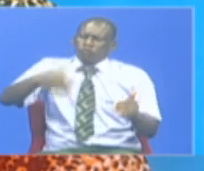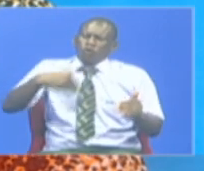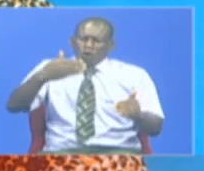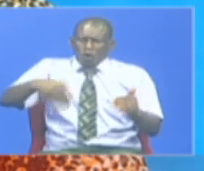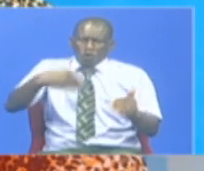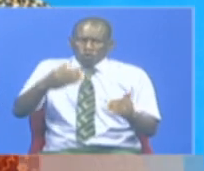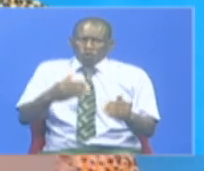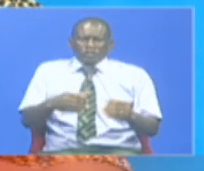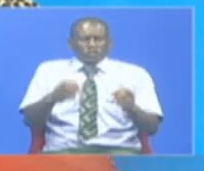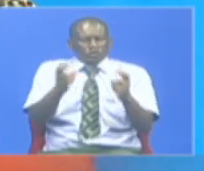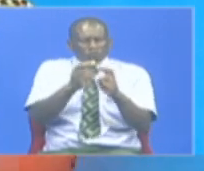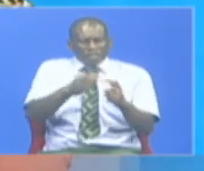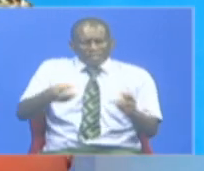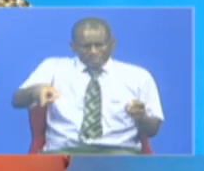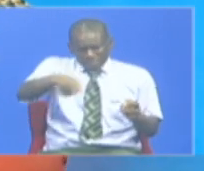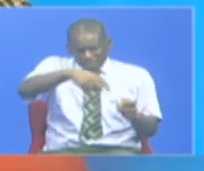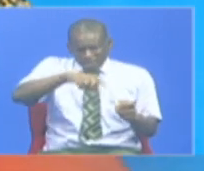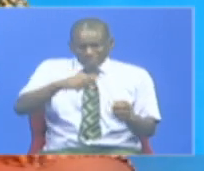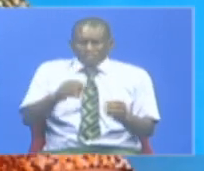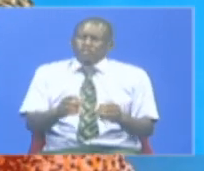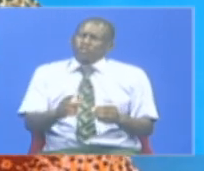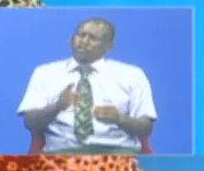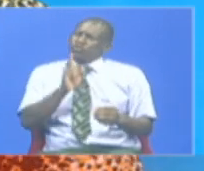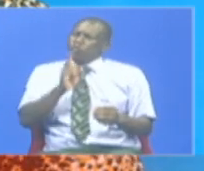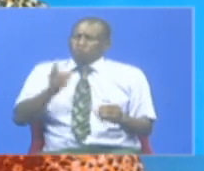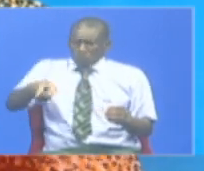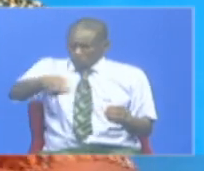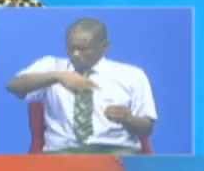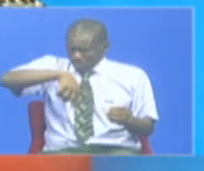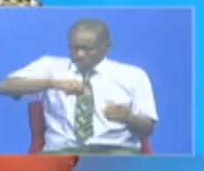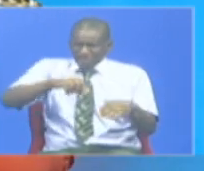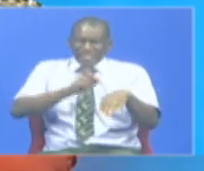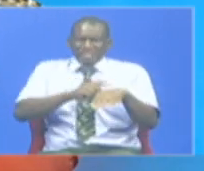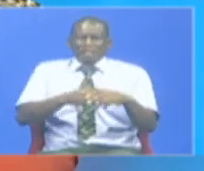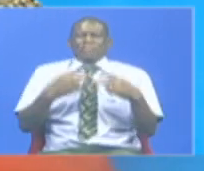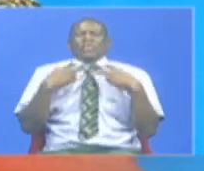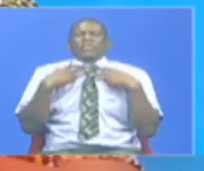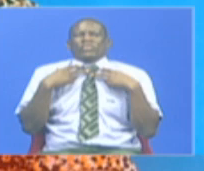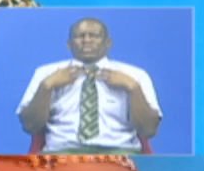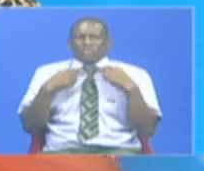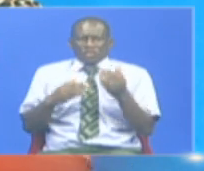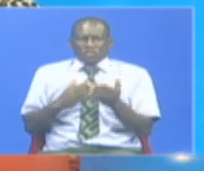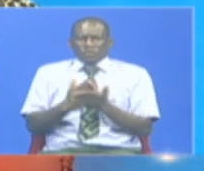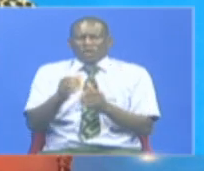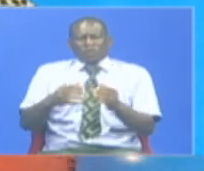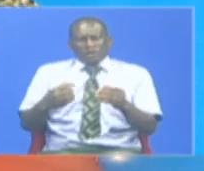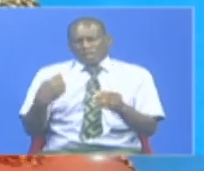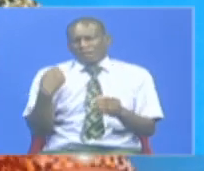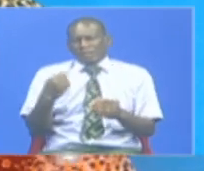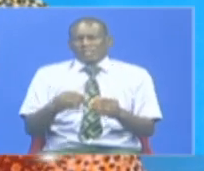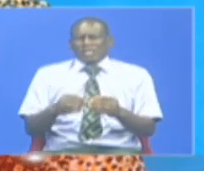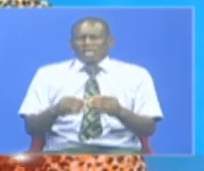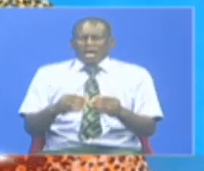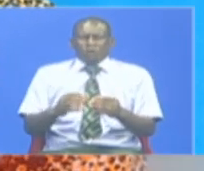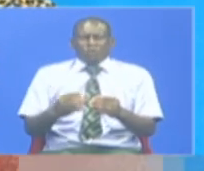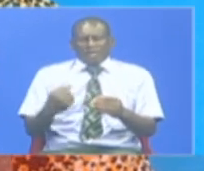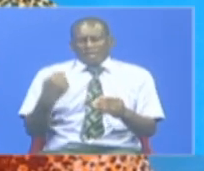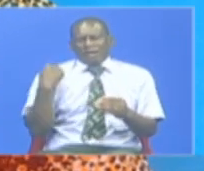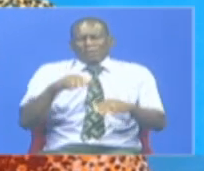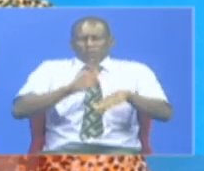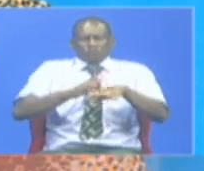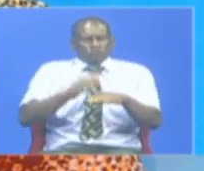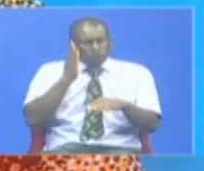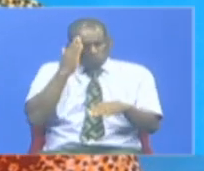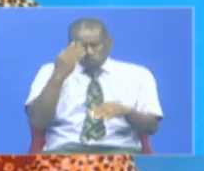constantly reaching out to raise a red flag when they are stuck through our hotline. Our hotline is good to note